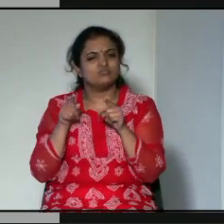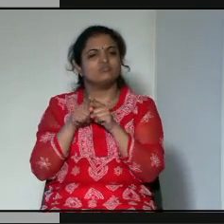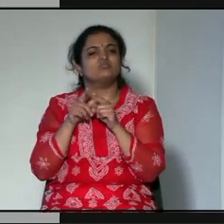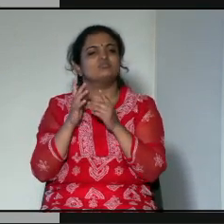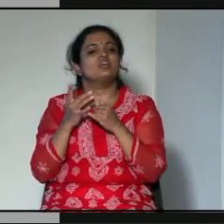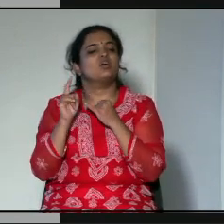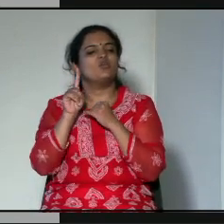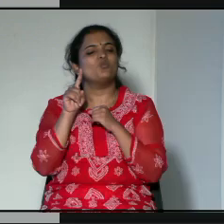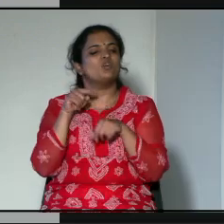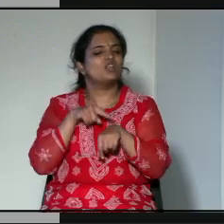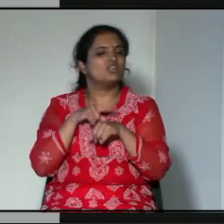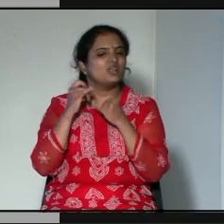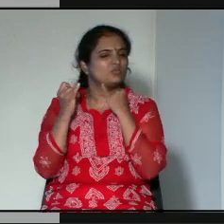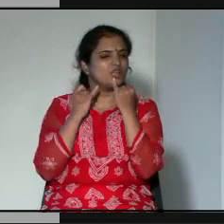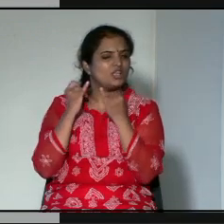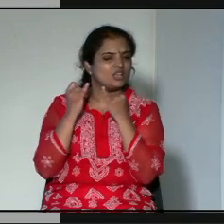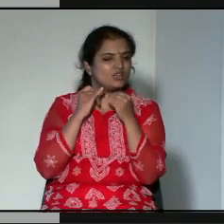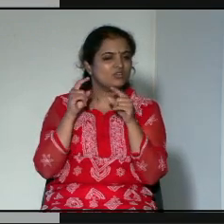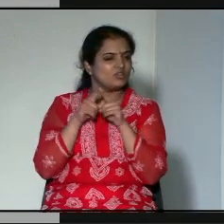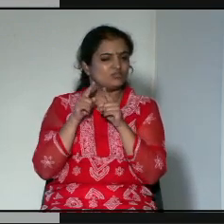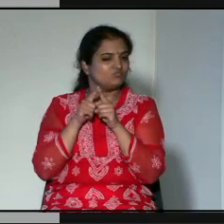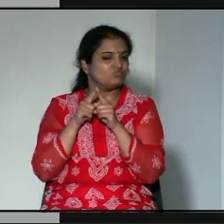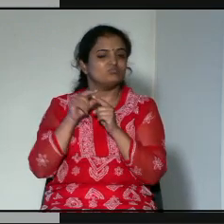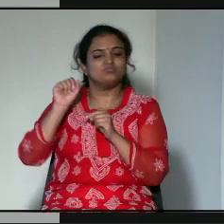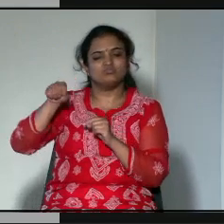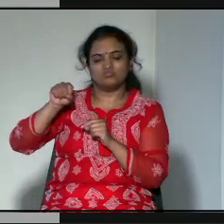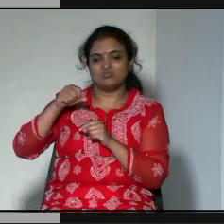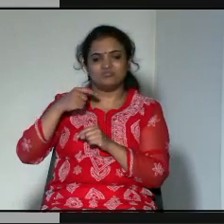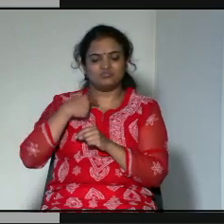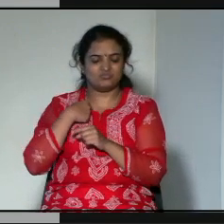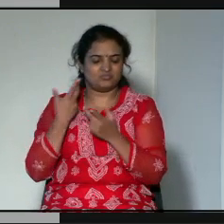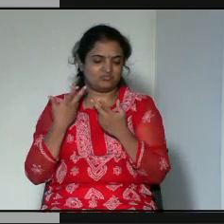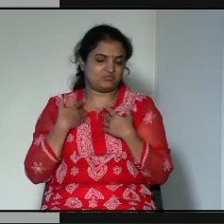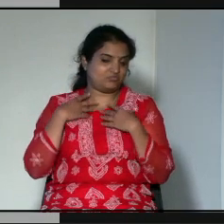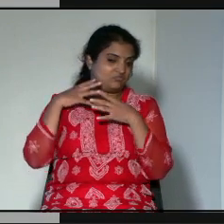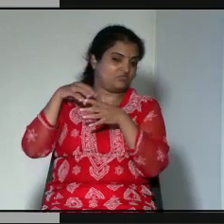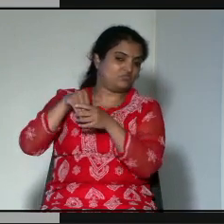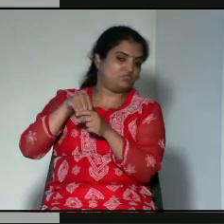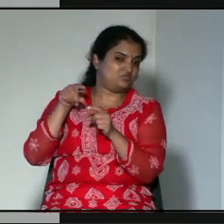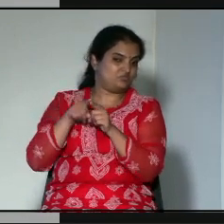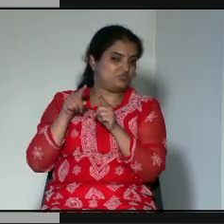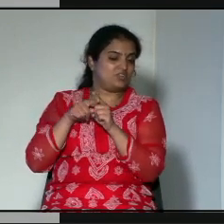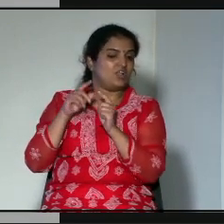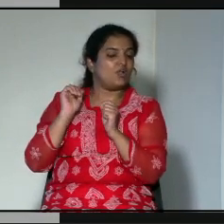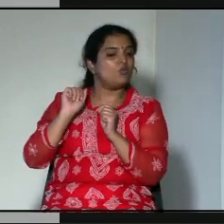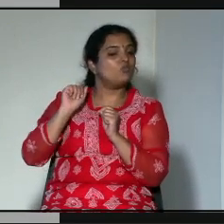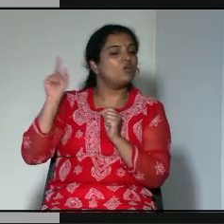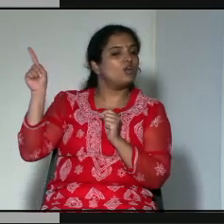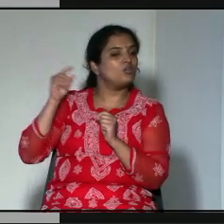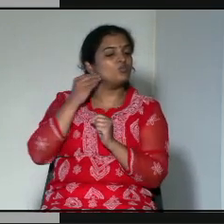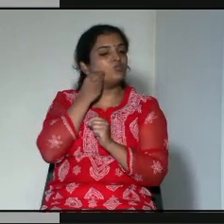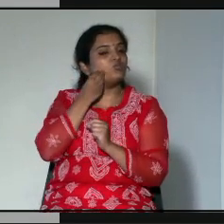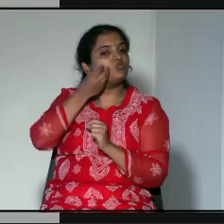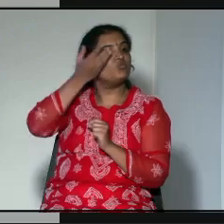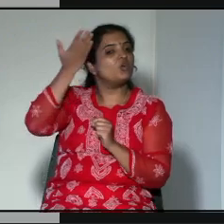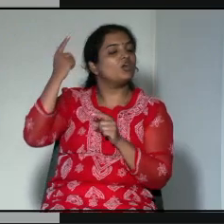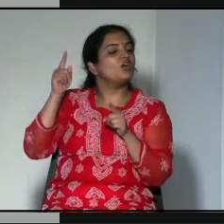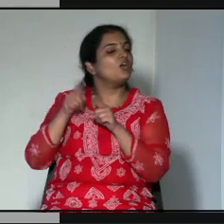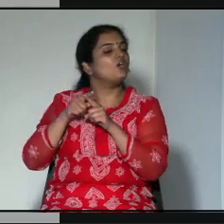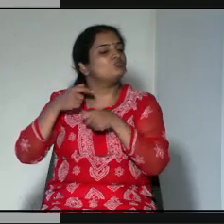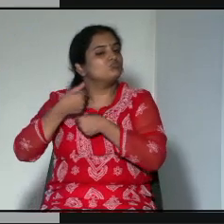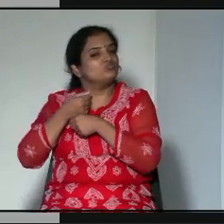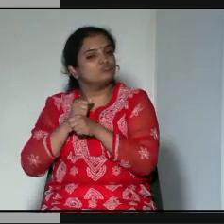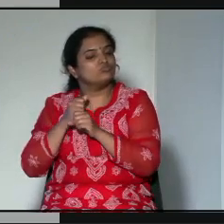predicament of the award, saying, "It's an honor to be a craftsman, the bearer of a long tradition of a life devoted to creating